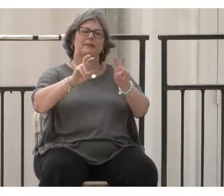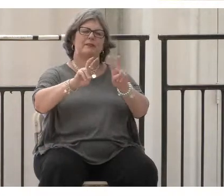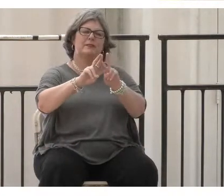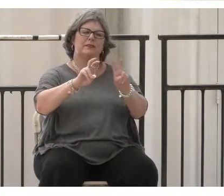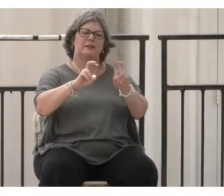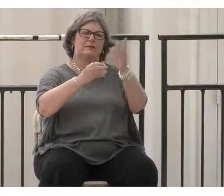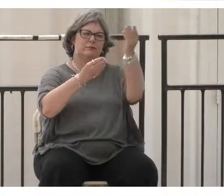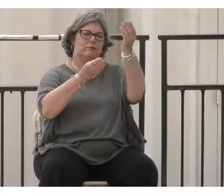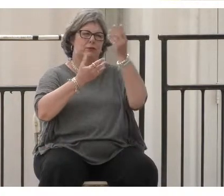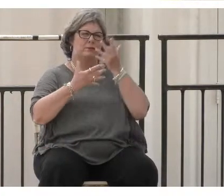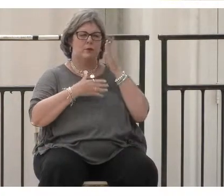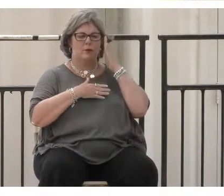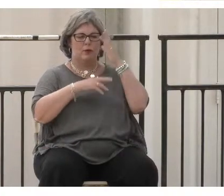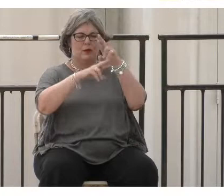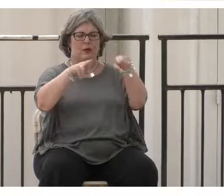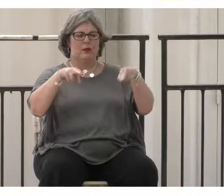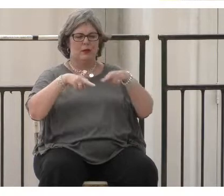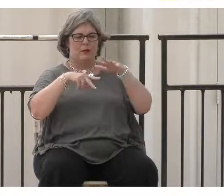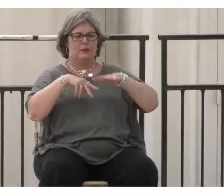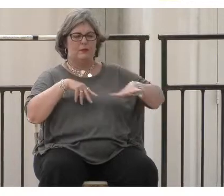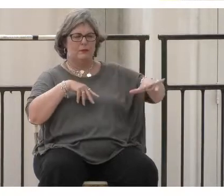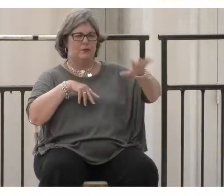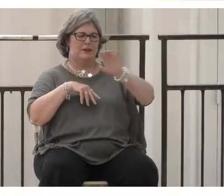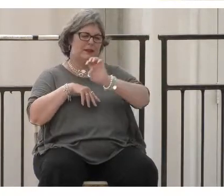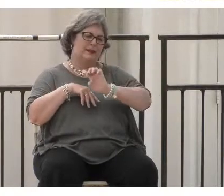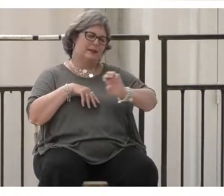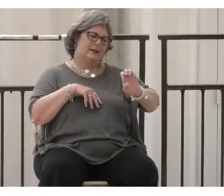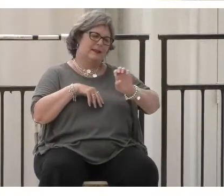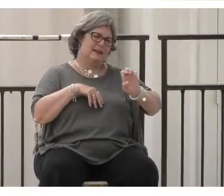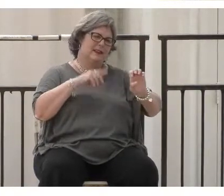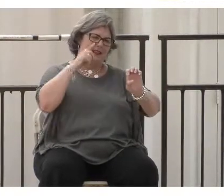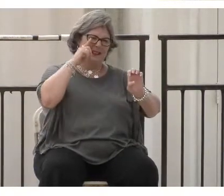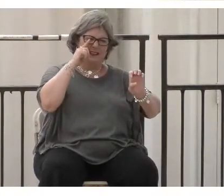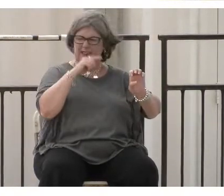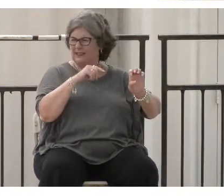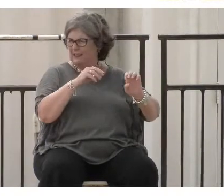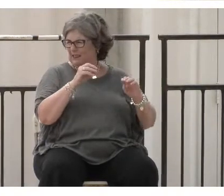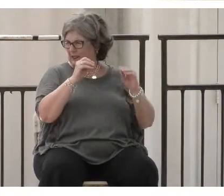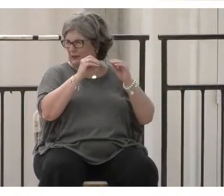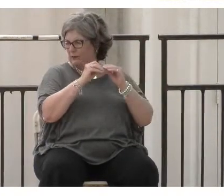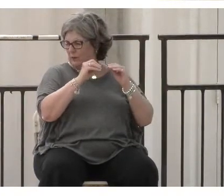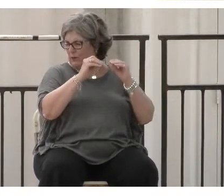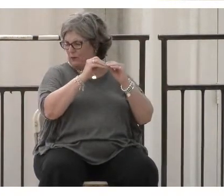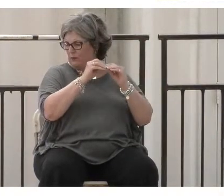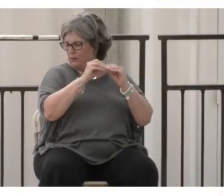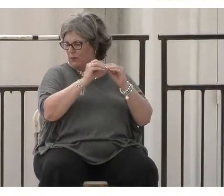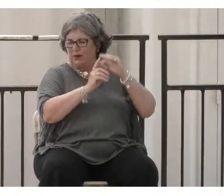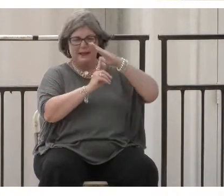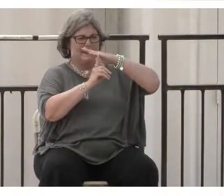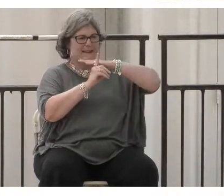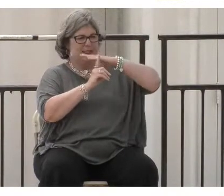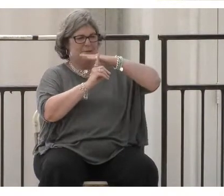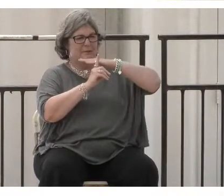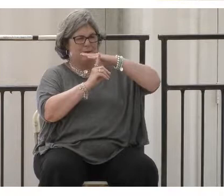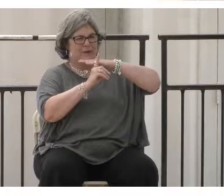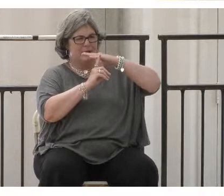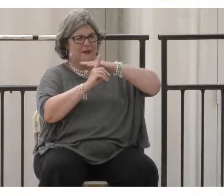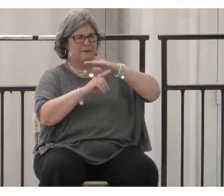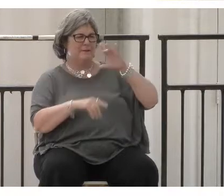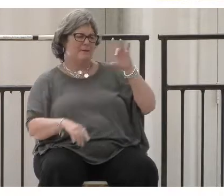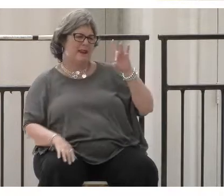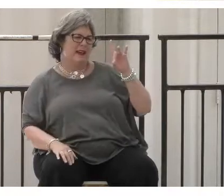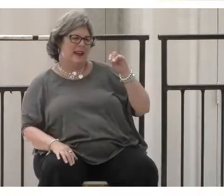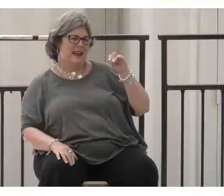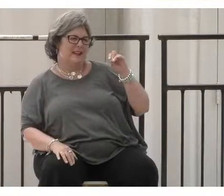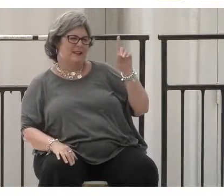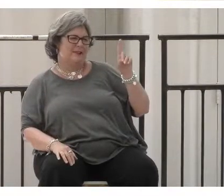that the region is predicted to be the increase of temperature is supposed to be around 8 degrees